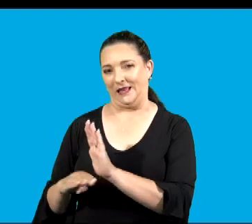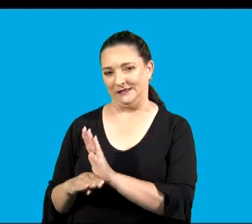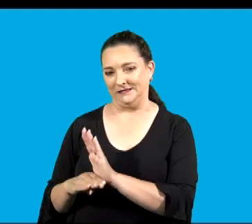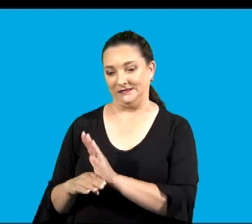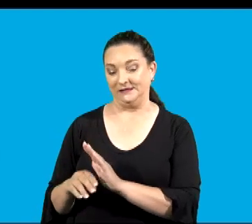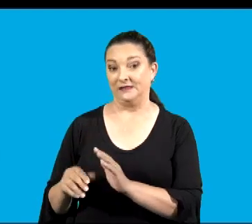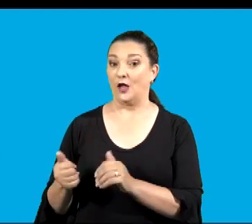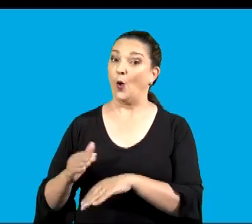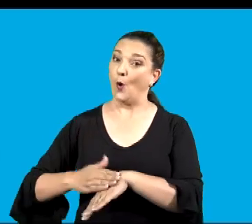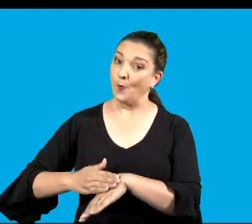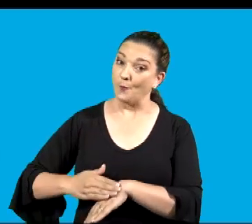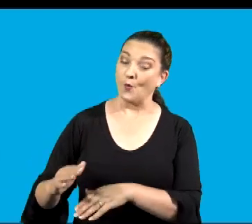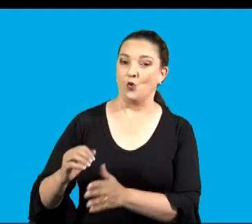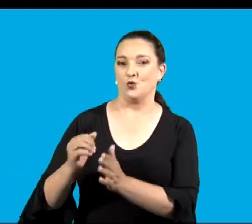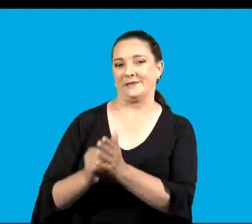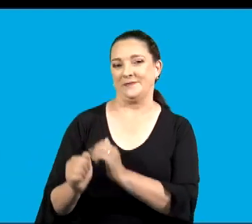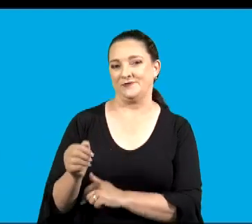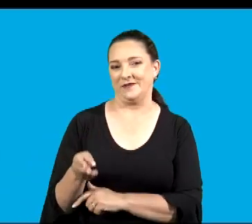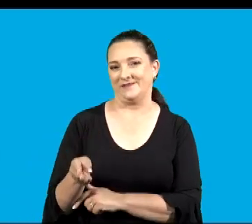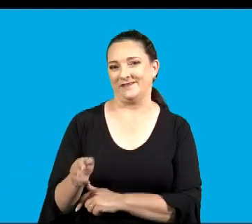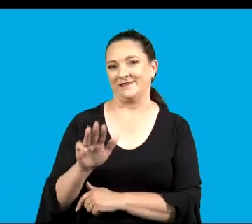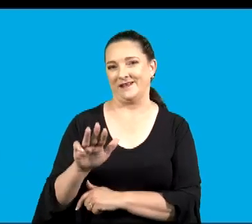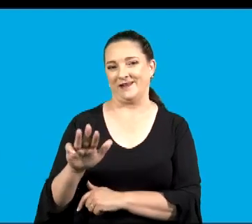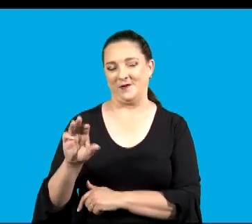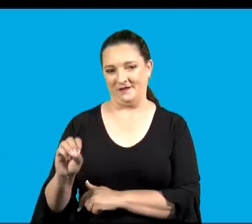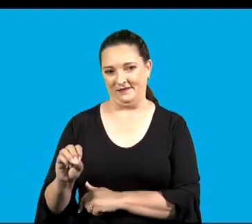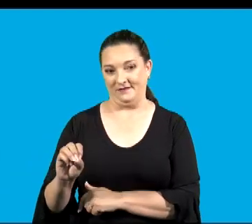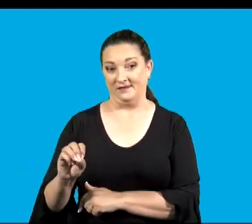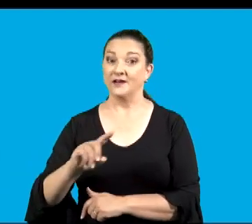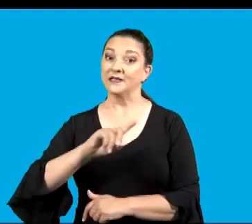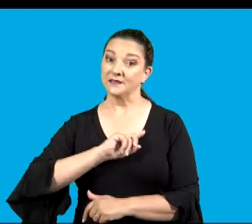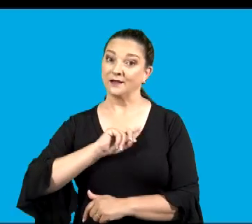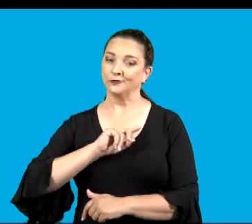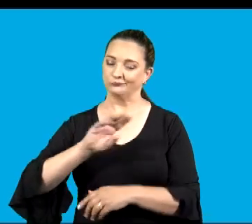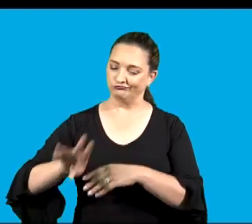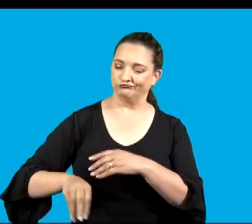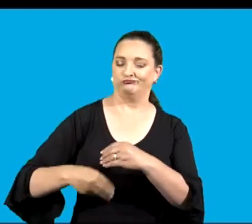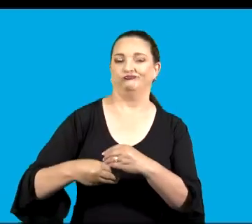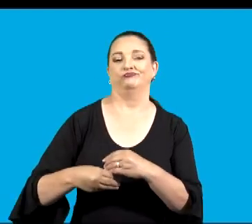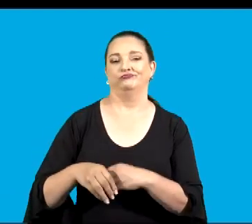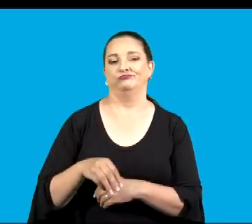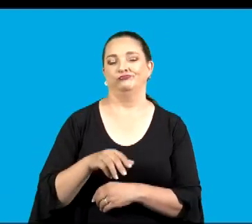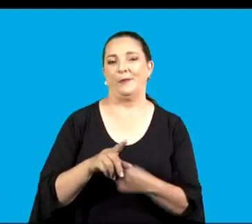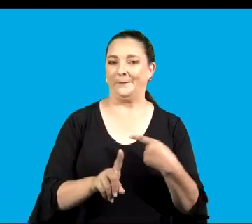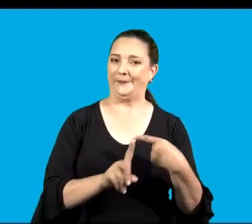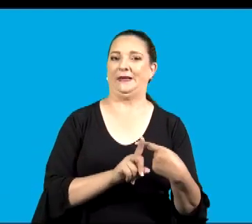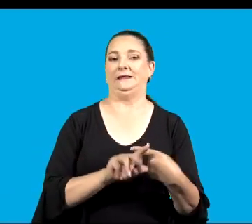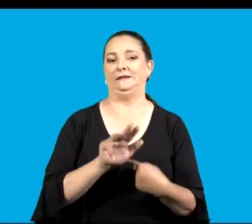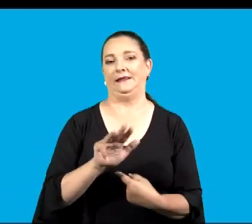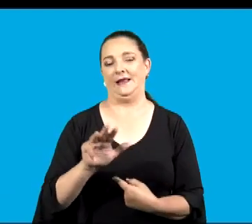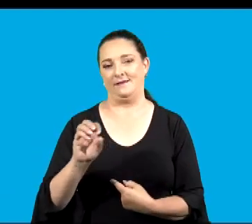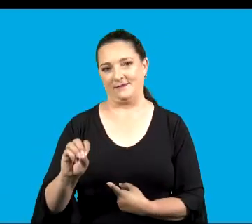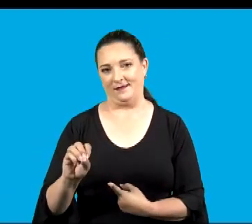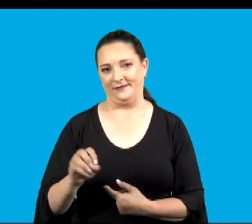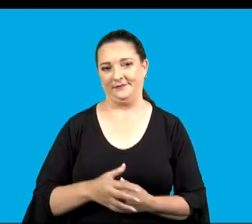list where we subtracted more, 990. So to correct that, we're going to come and add that